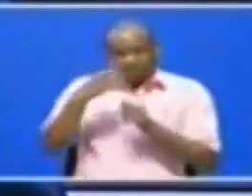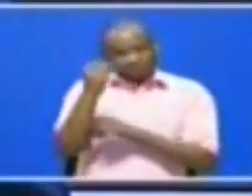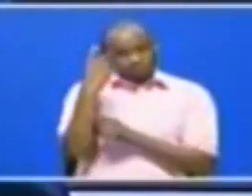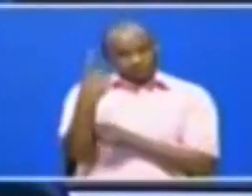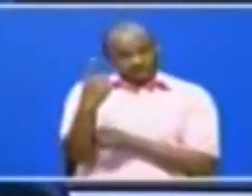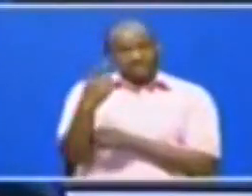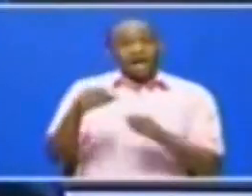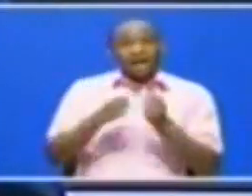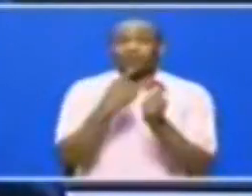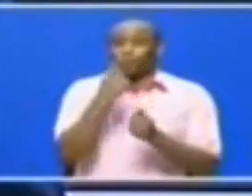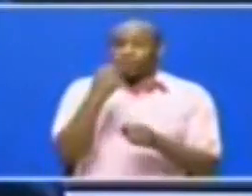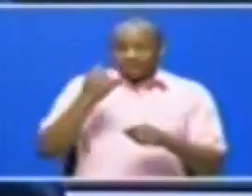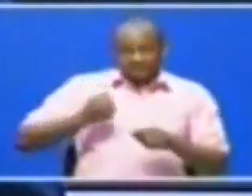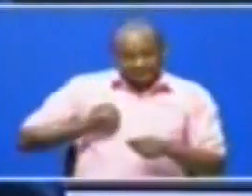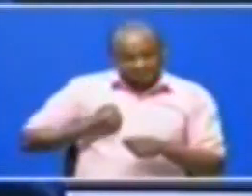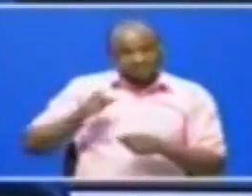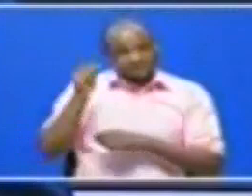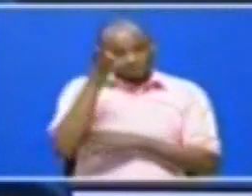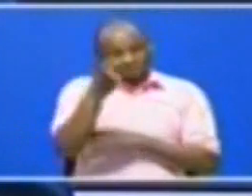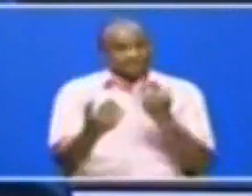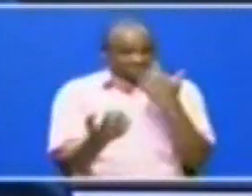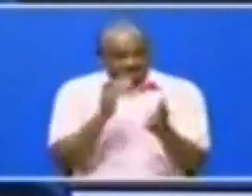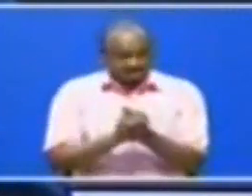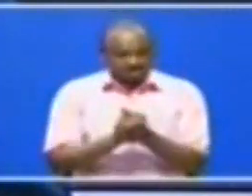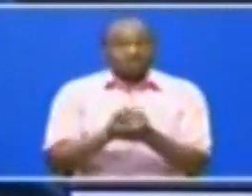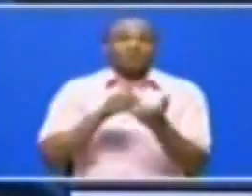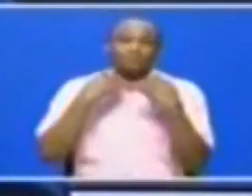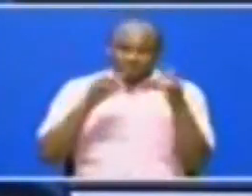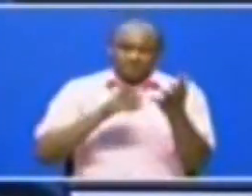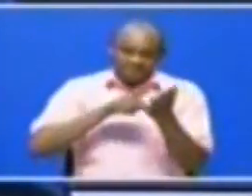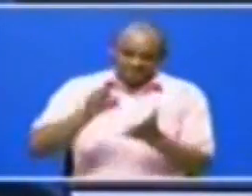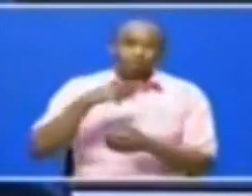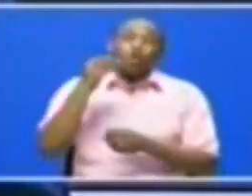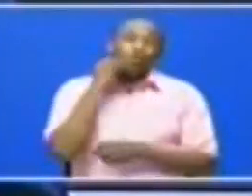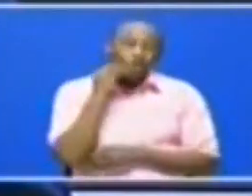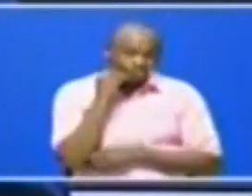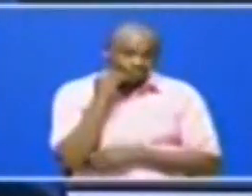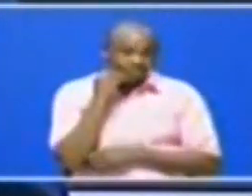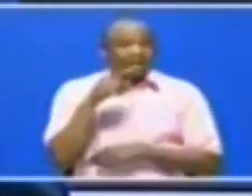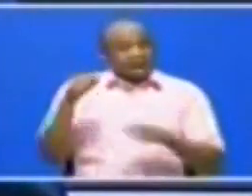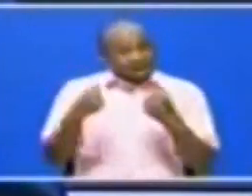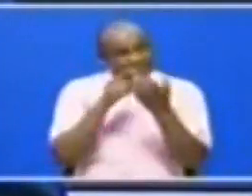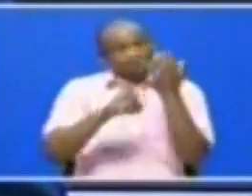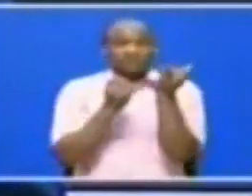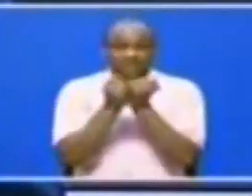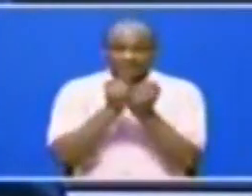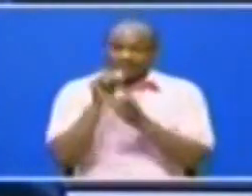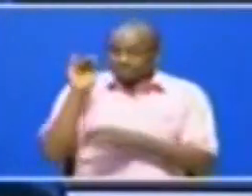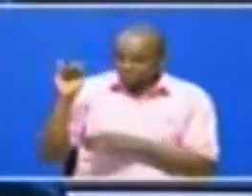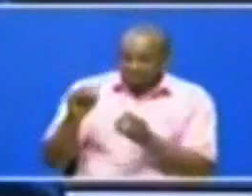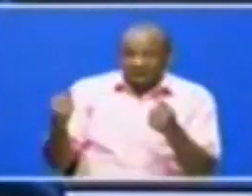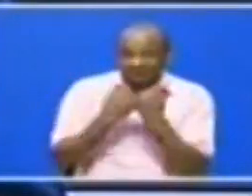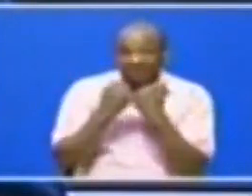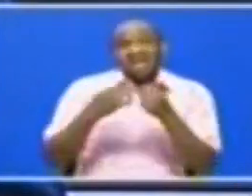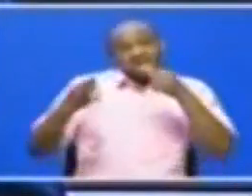were injured at the Moi Girls Nairobi fire incident have been discharged. The fire that raced down a dormitory early Saturday morning led to the